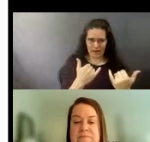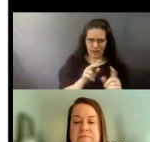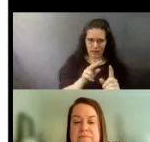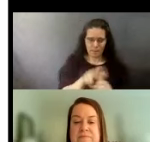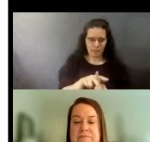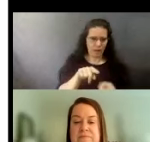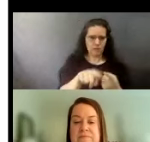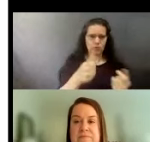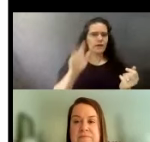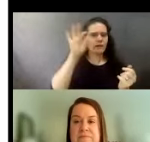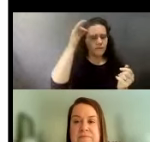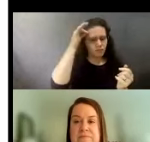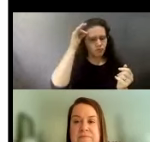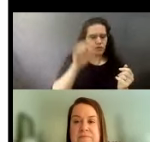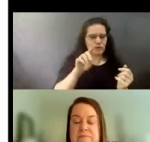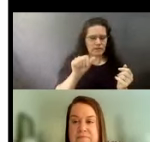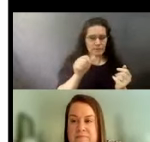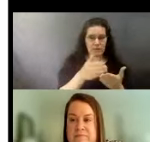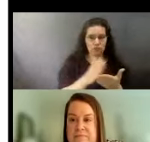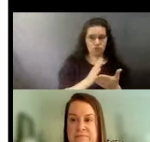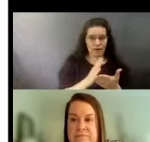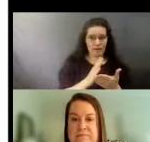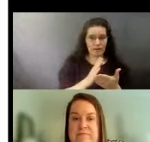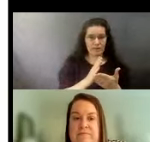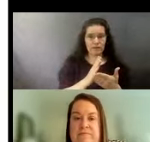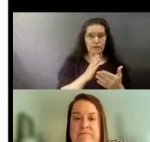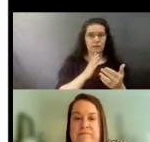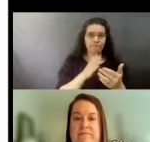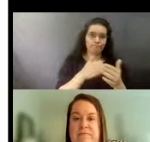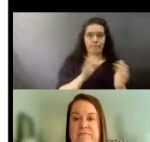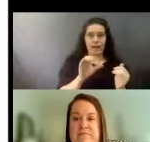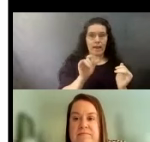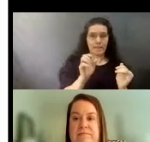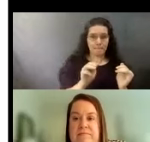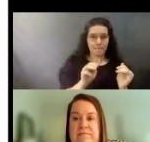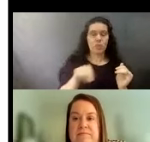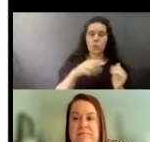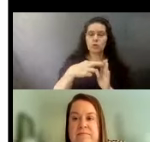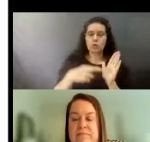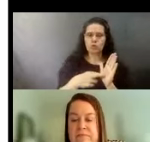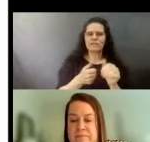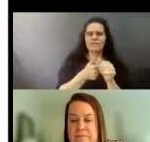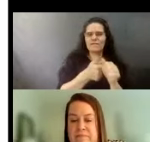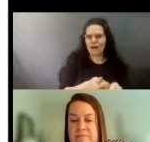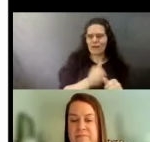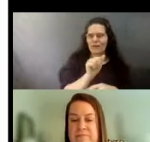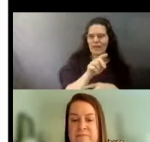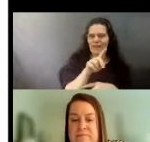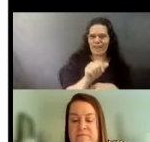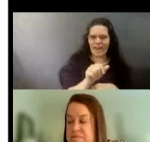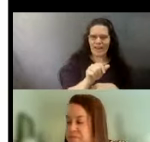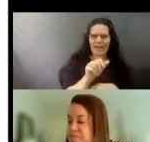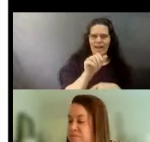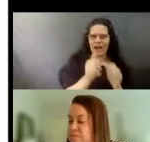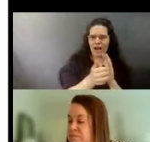claims are set by the ADA Amendments Act of 2008. So you definitely do not want to